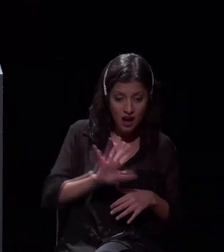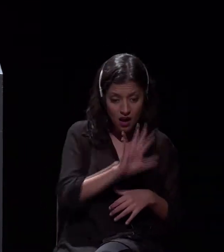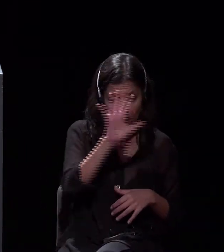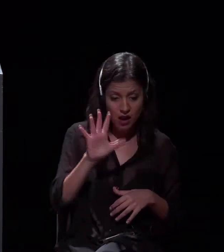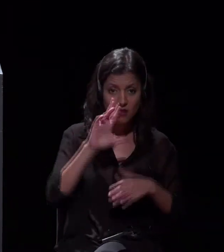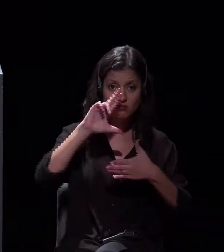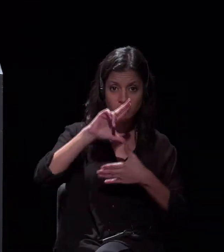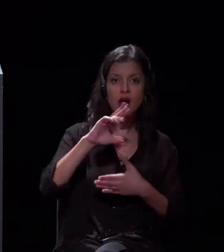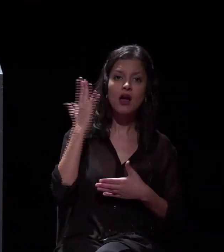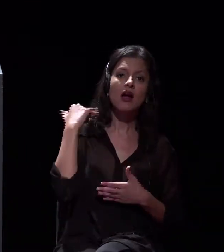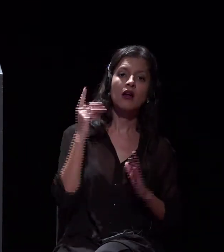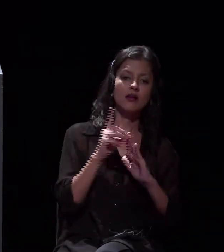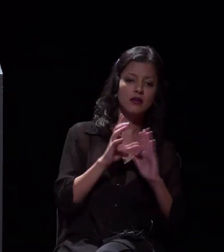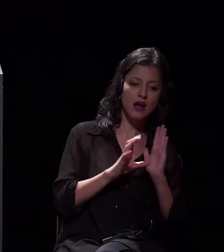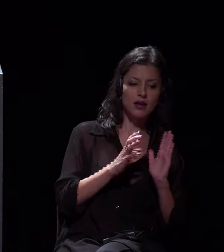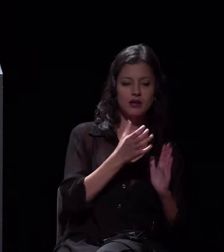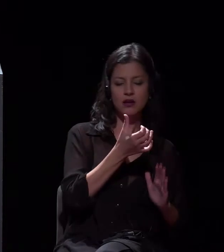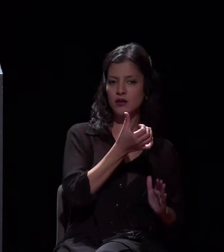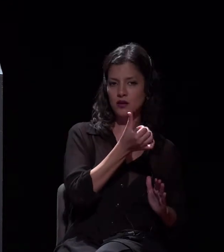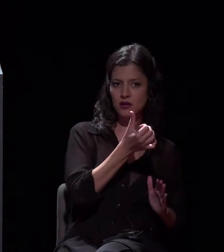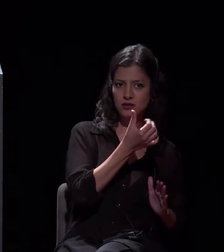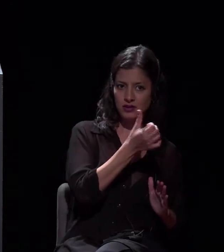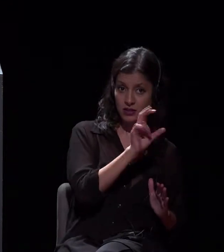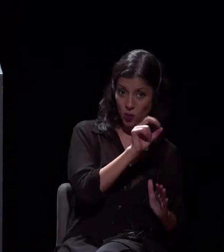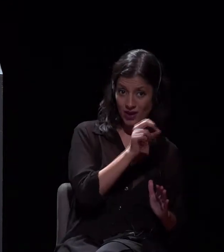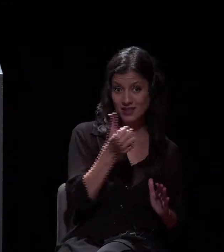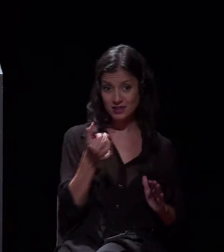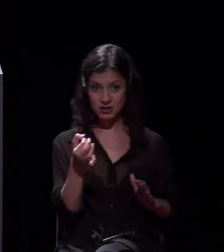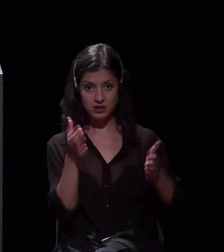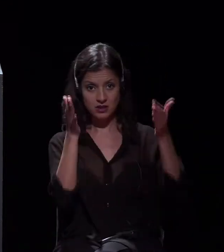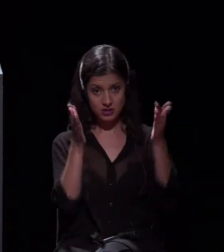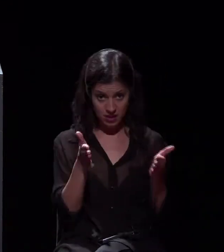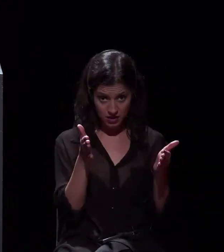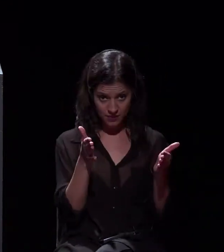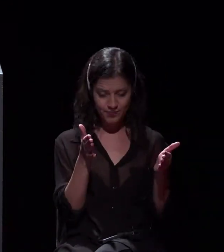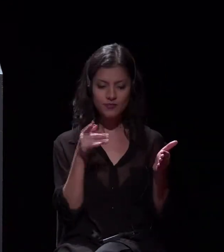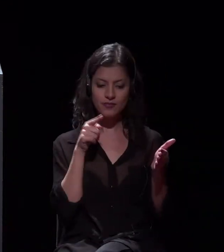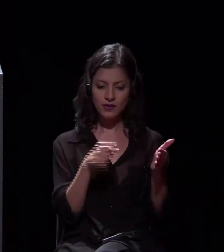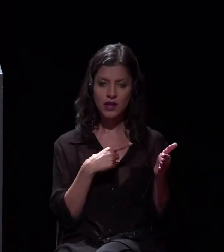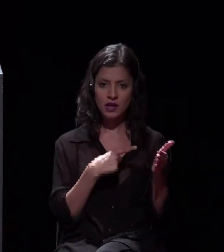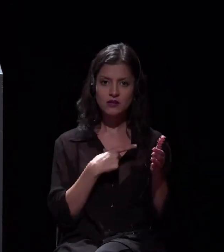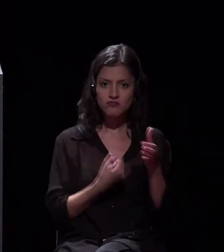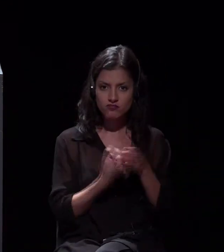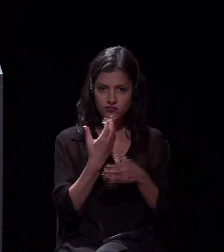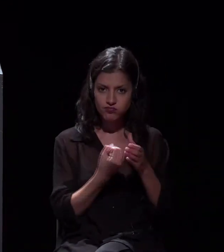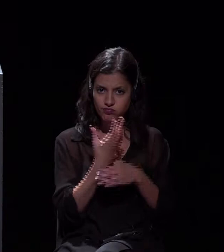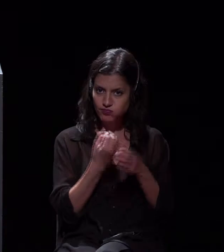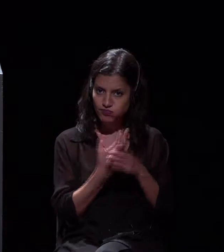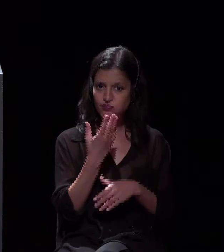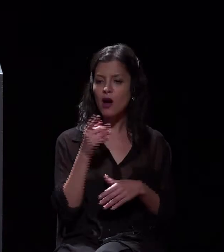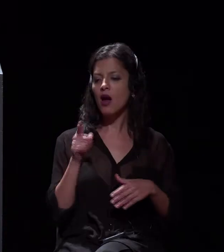generated, nevertheless, dissenting perspectives that emerged from its very core. And we can